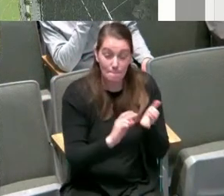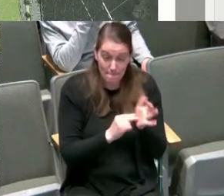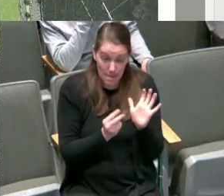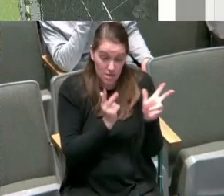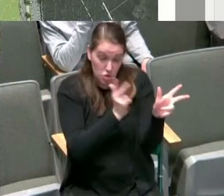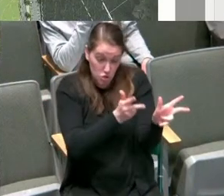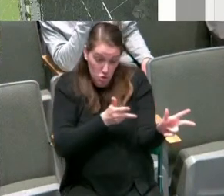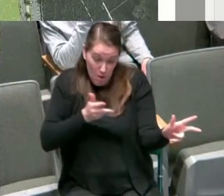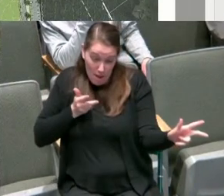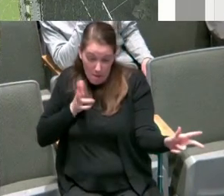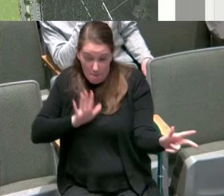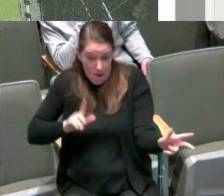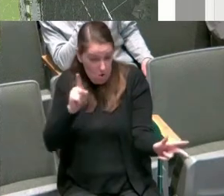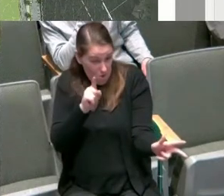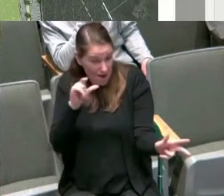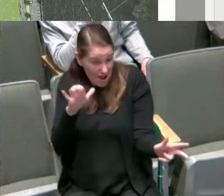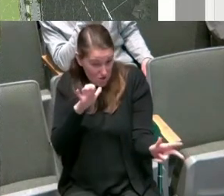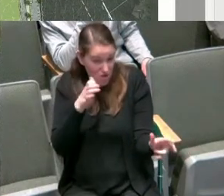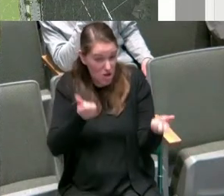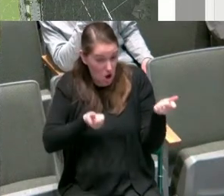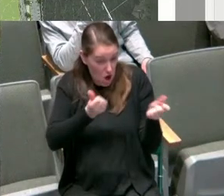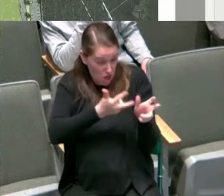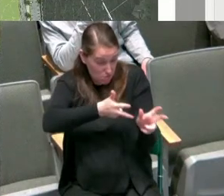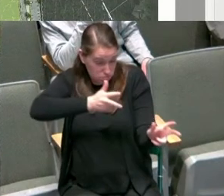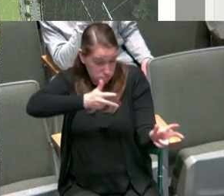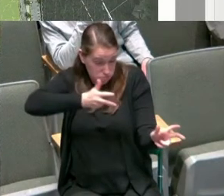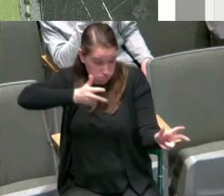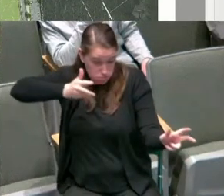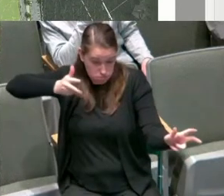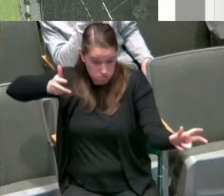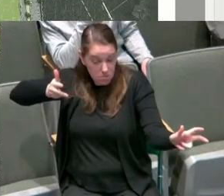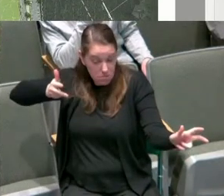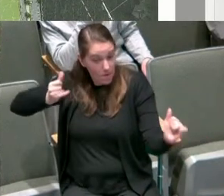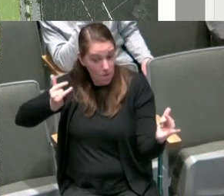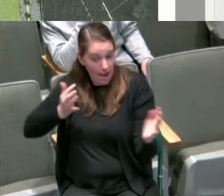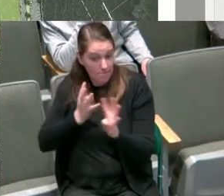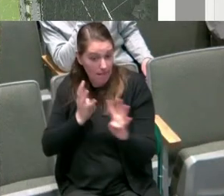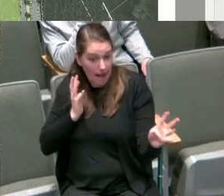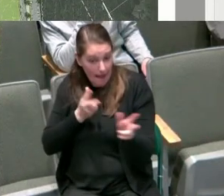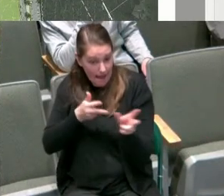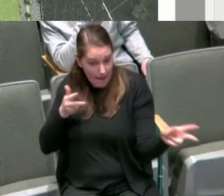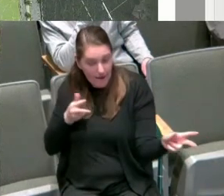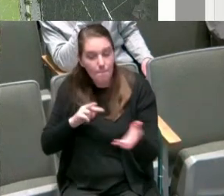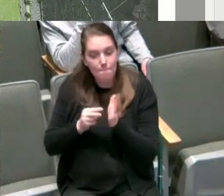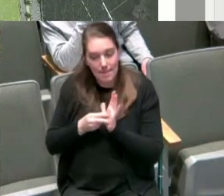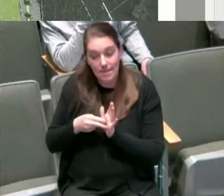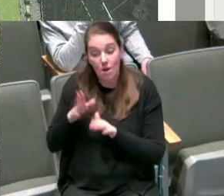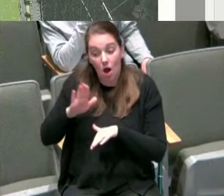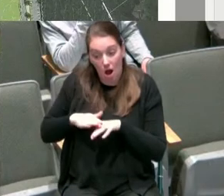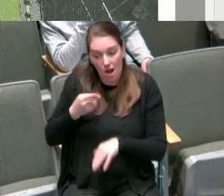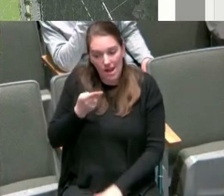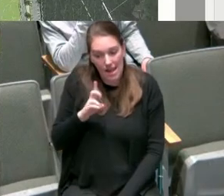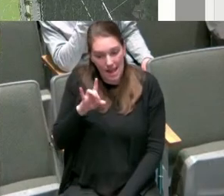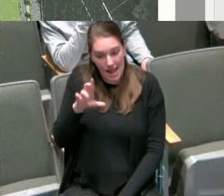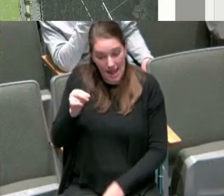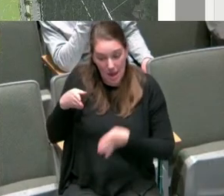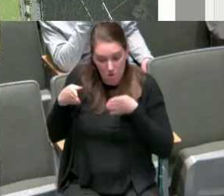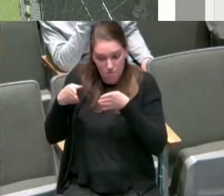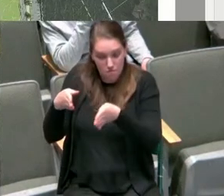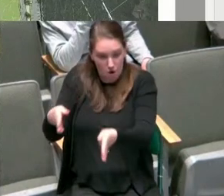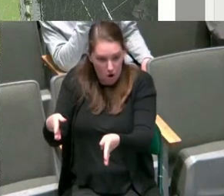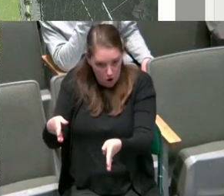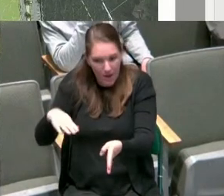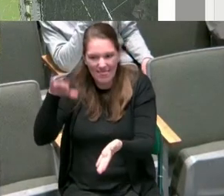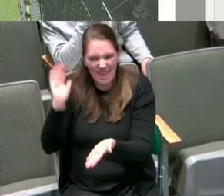close to 100 cars which would take most of the cars off of Hayden row during the time that it usually